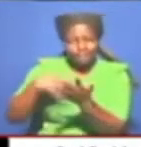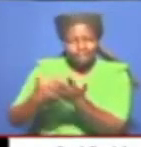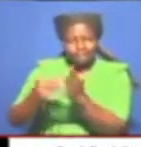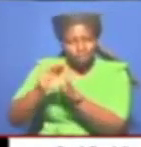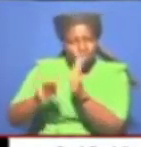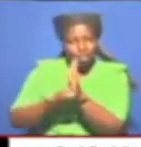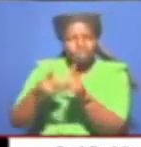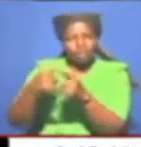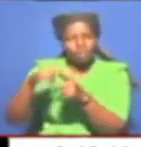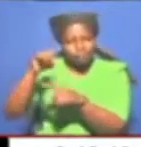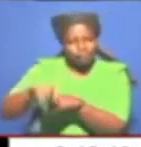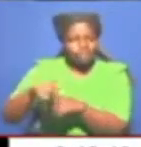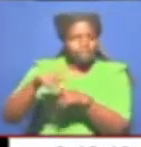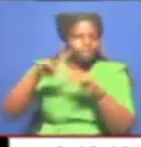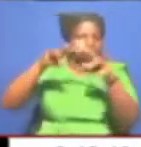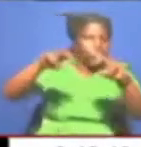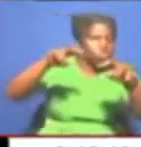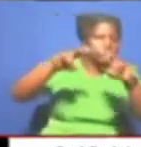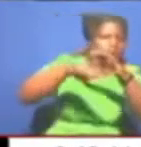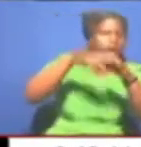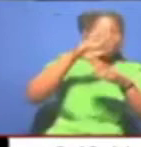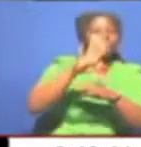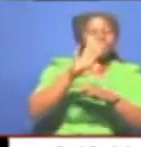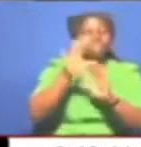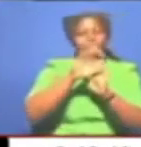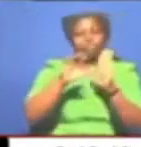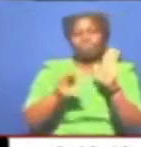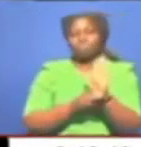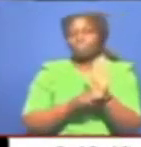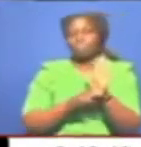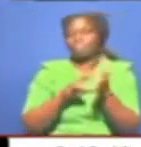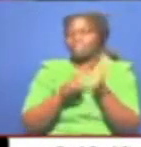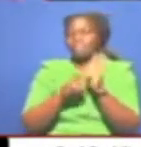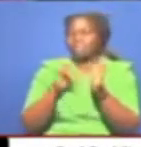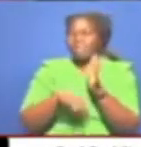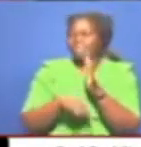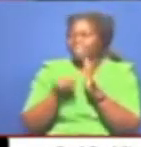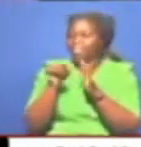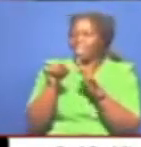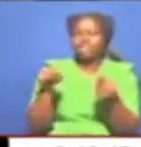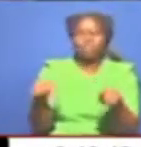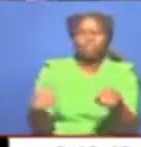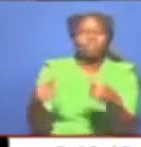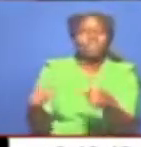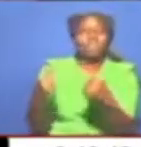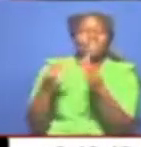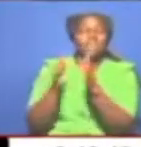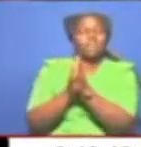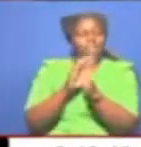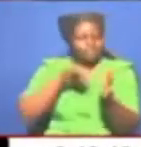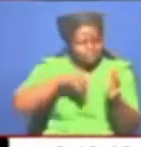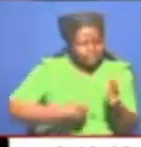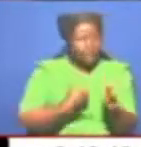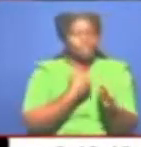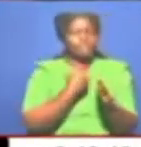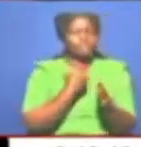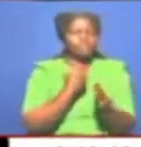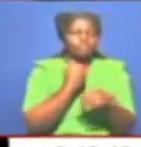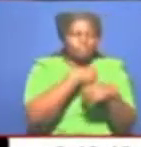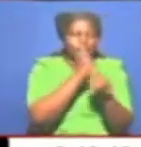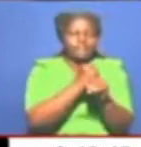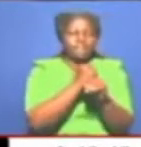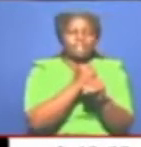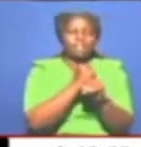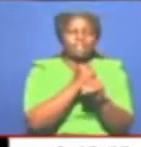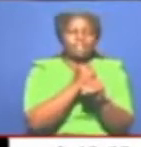constitution. In other words, that is in conflict with the self-imposed limitation that we imposed